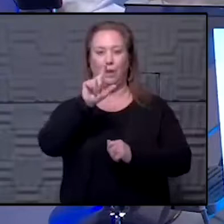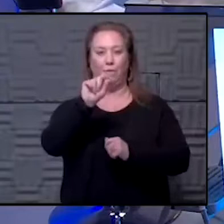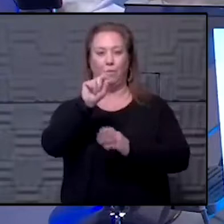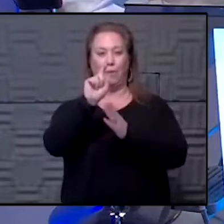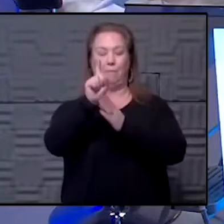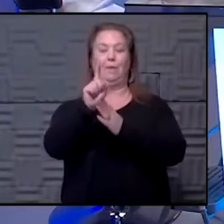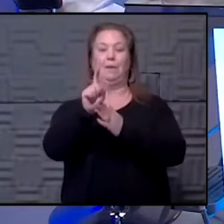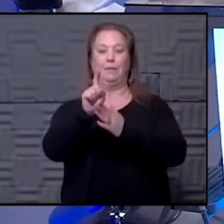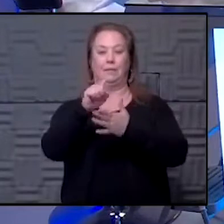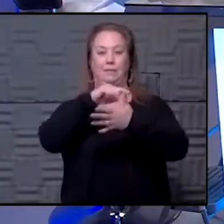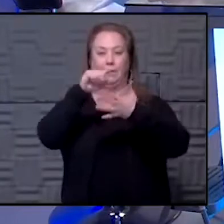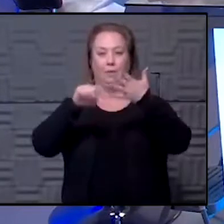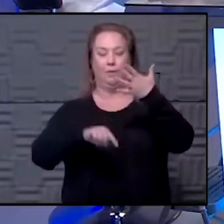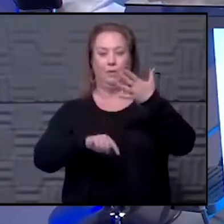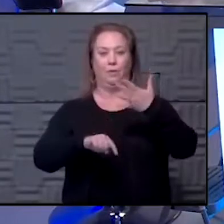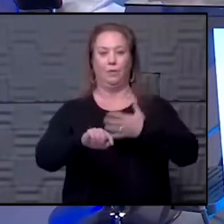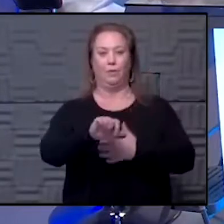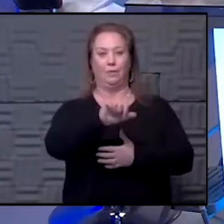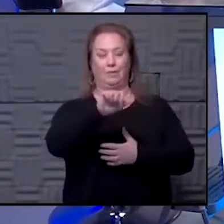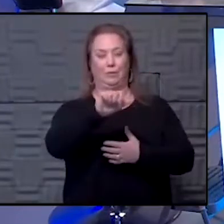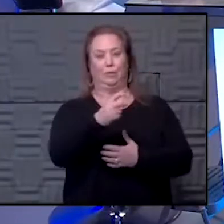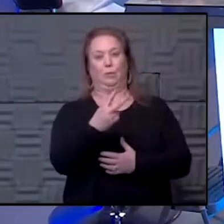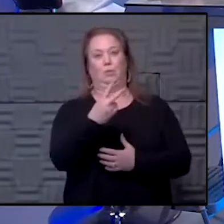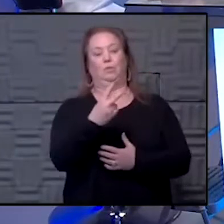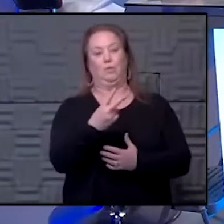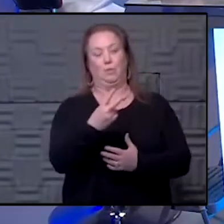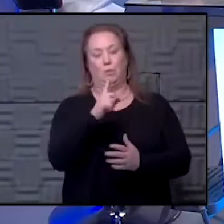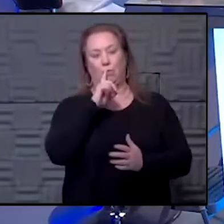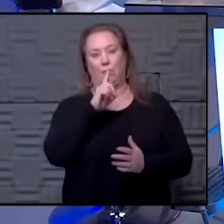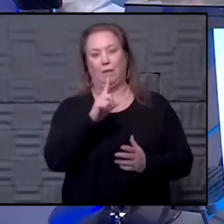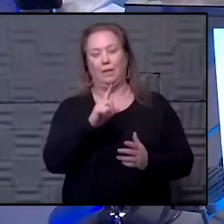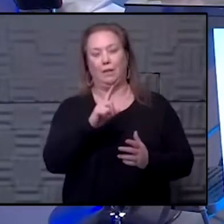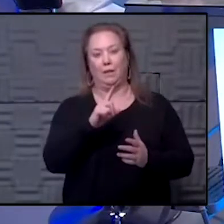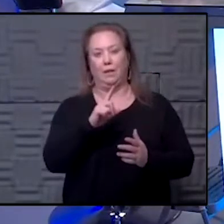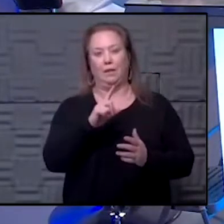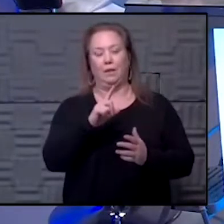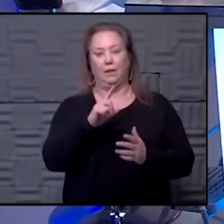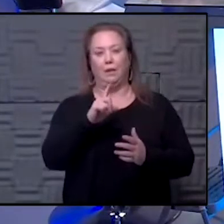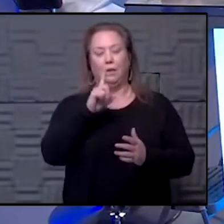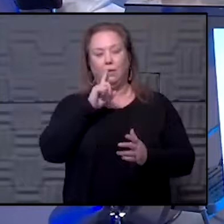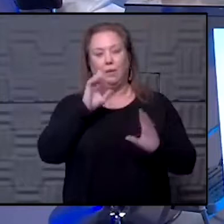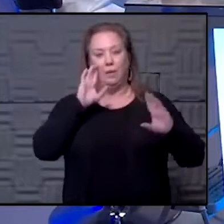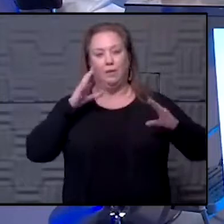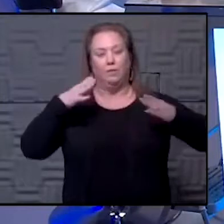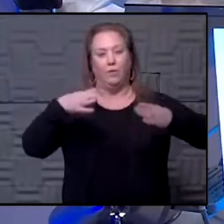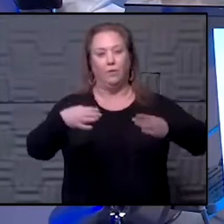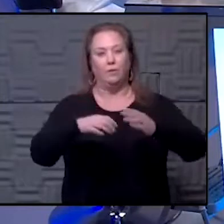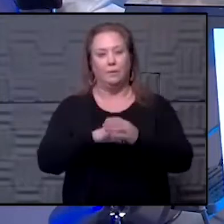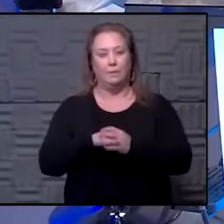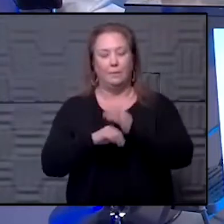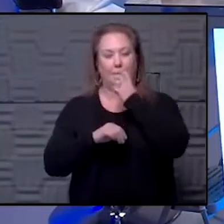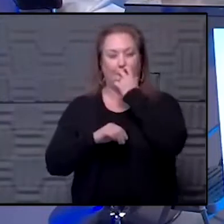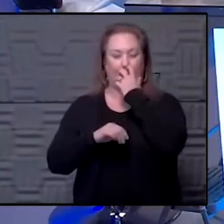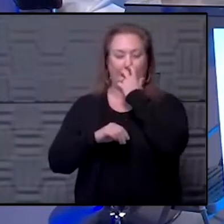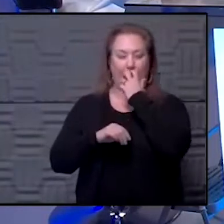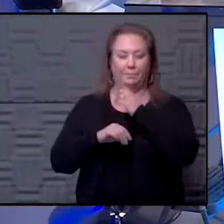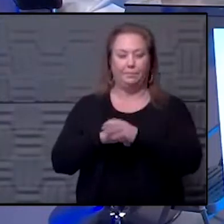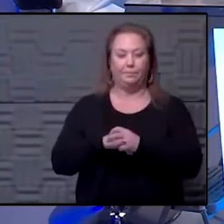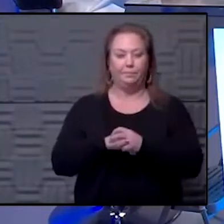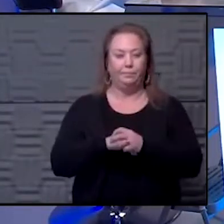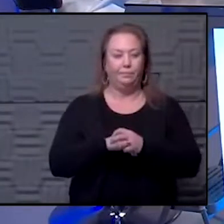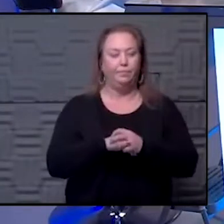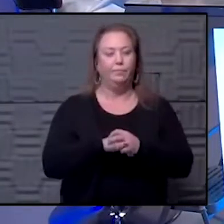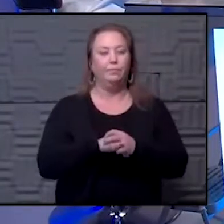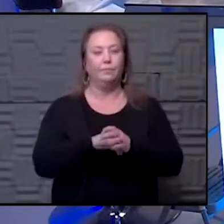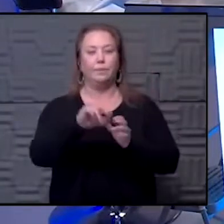Before we get to the 10, however, there's 2 on here this morning that I think bear some attention. I think we need to address. Let's do it.